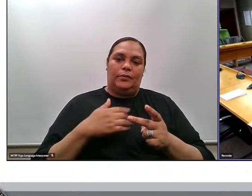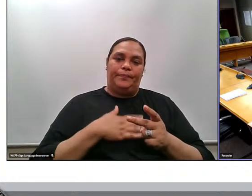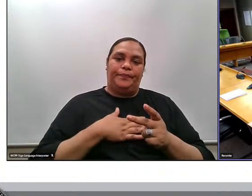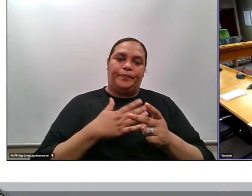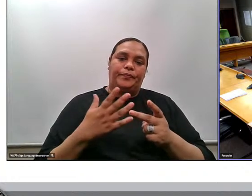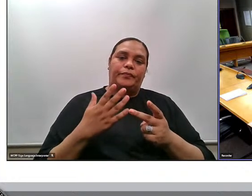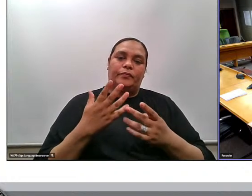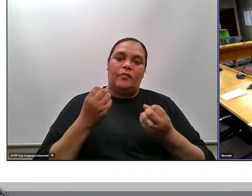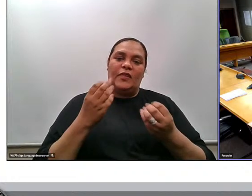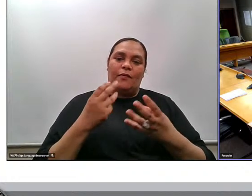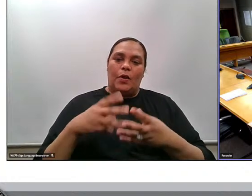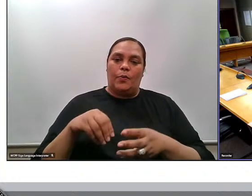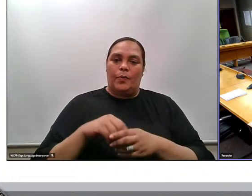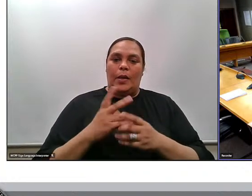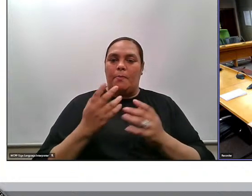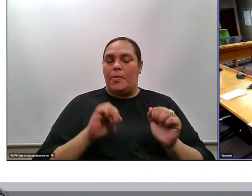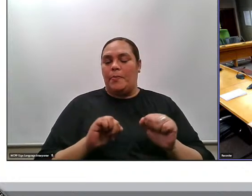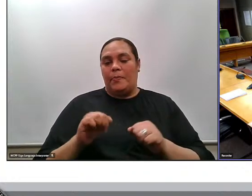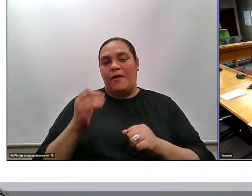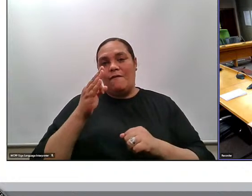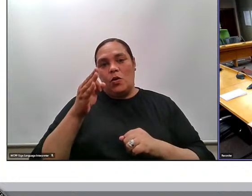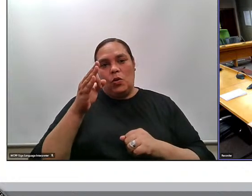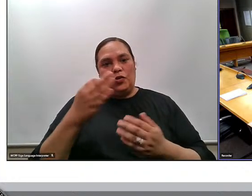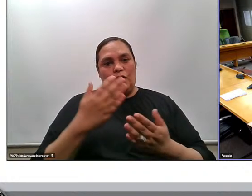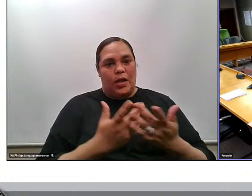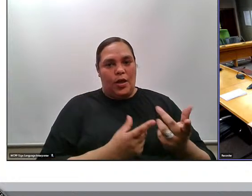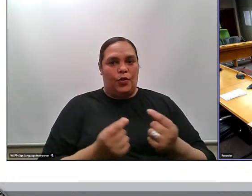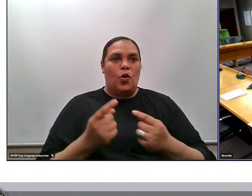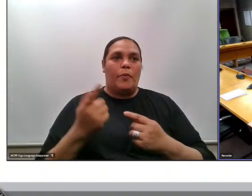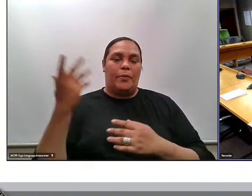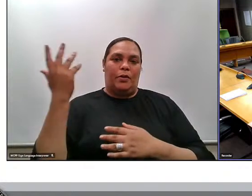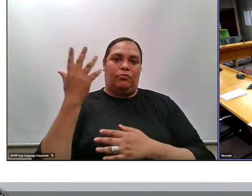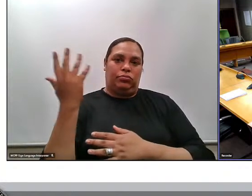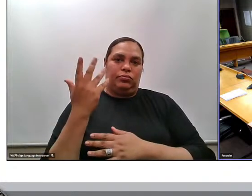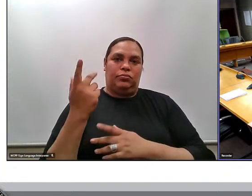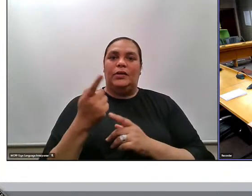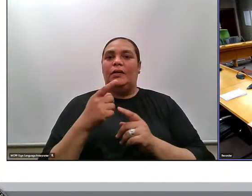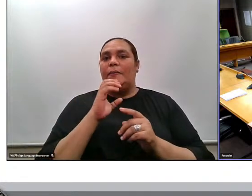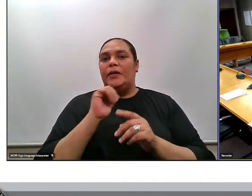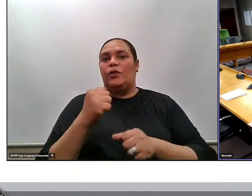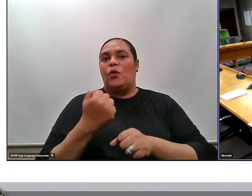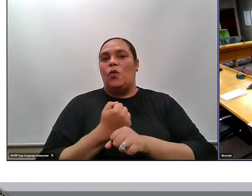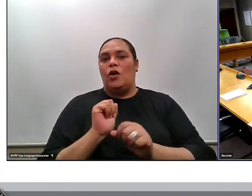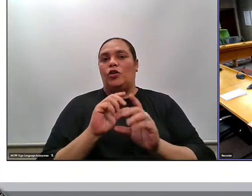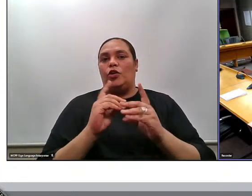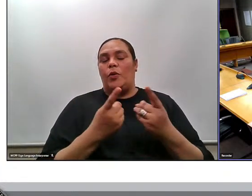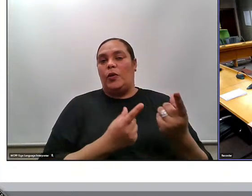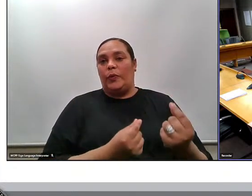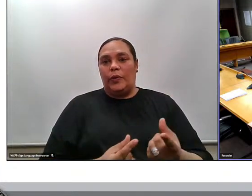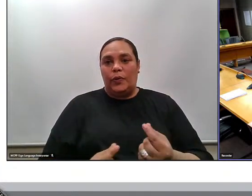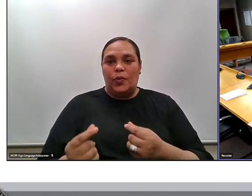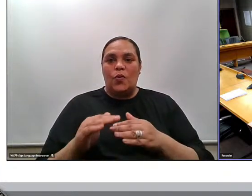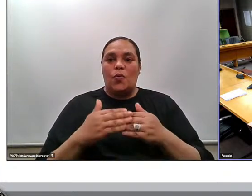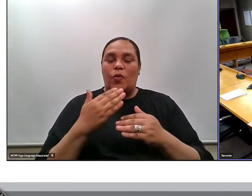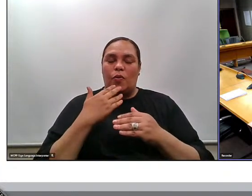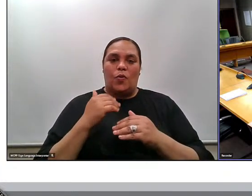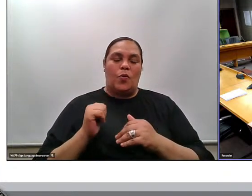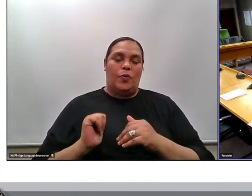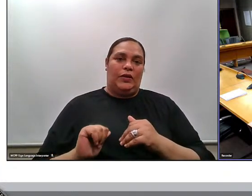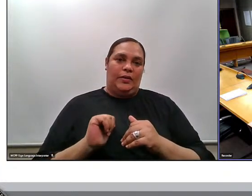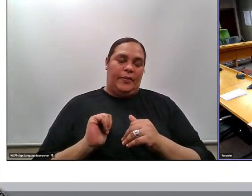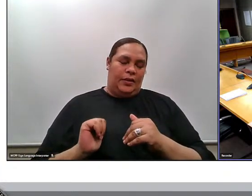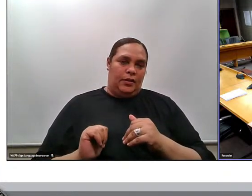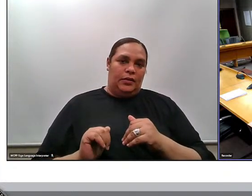some information and possibly in future a presentation is the work the department is doing with the